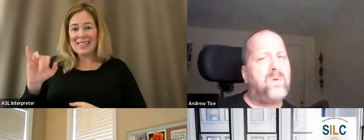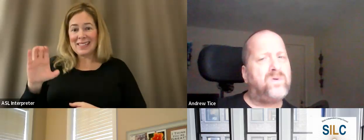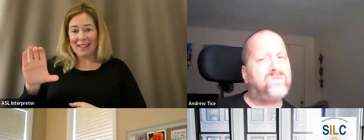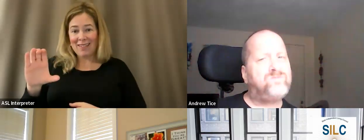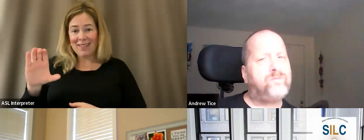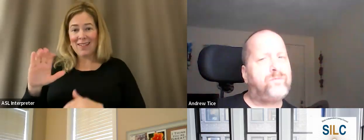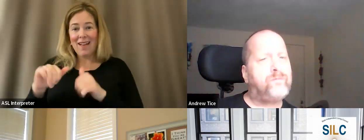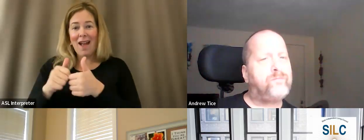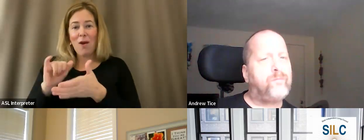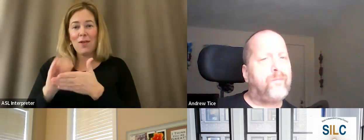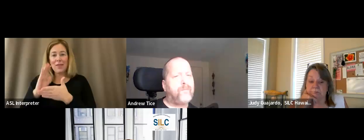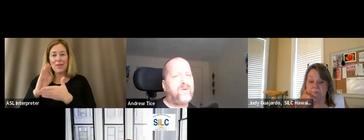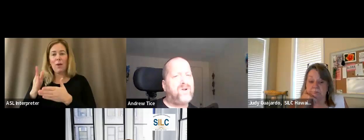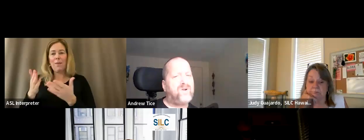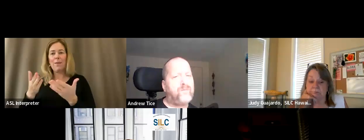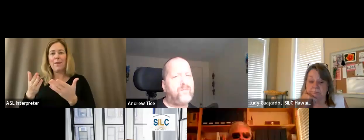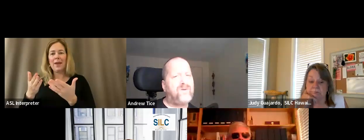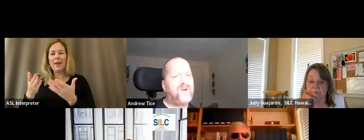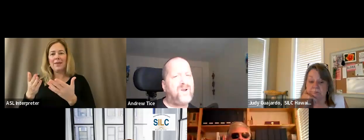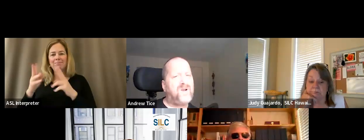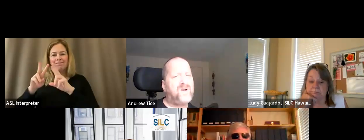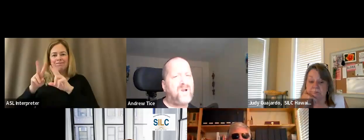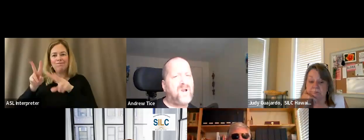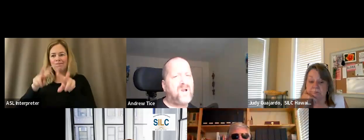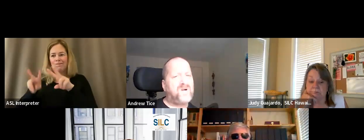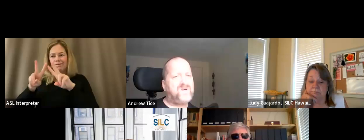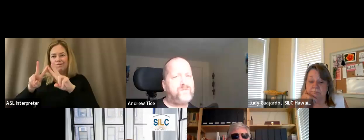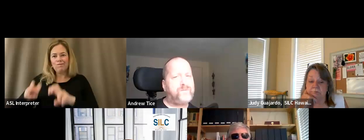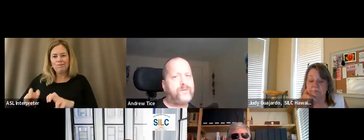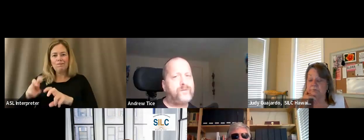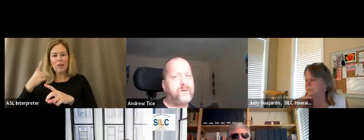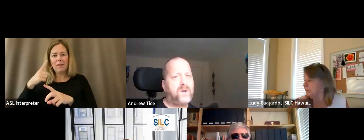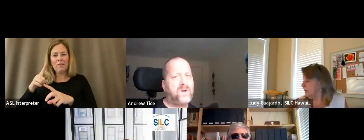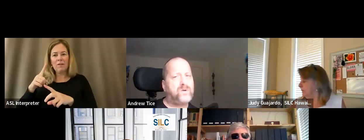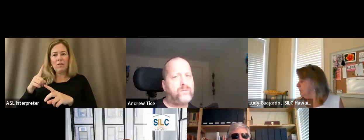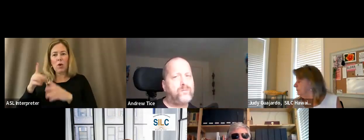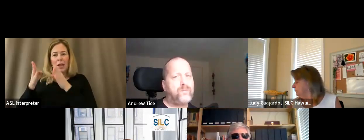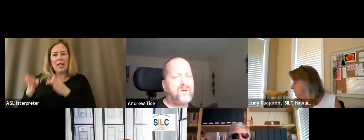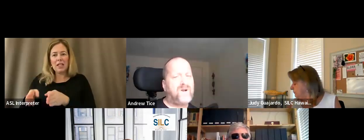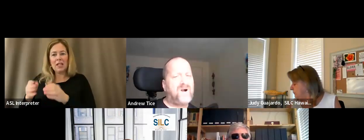be evaluating the satisfaction of individuals with